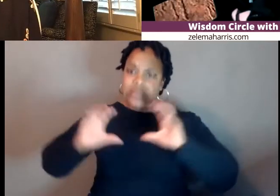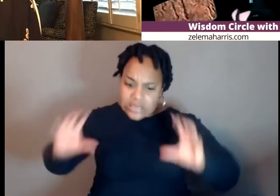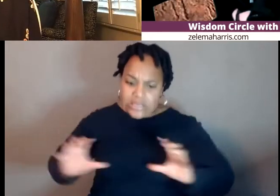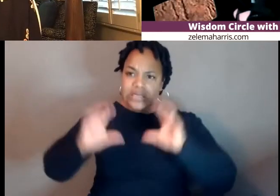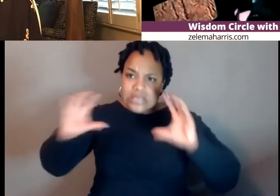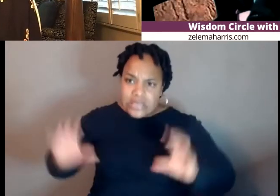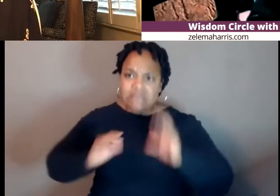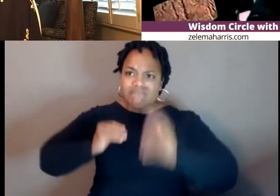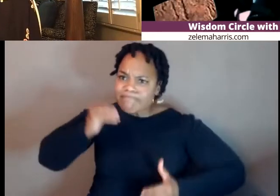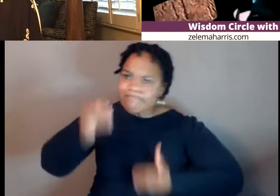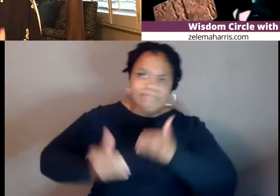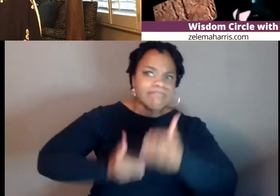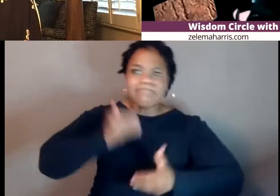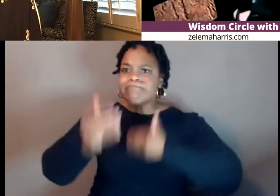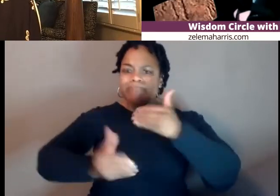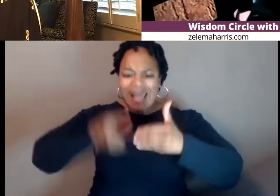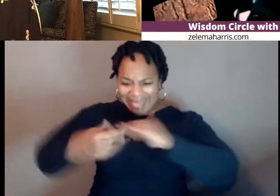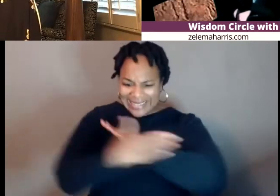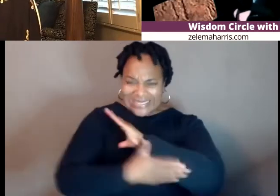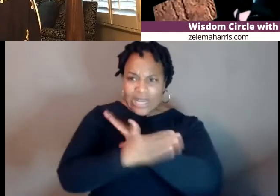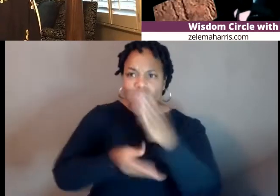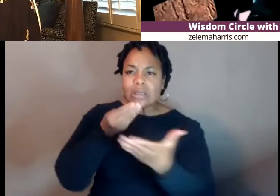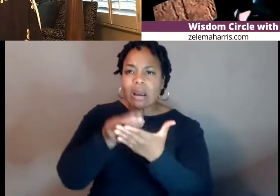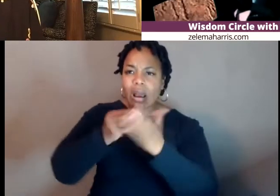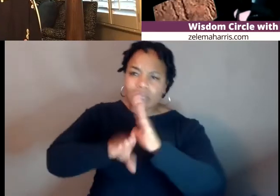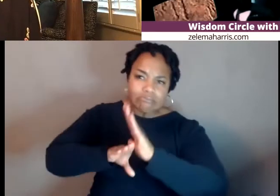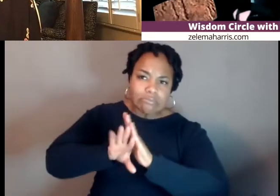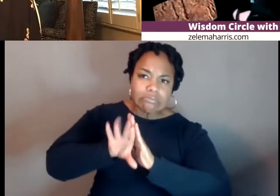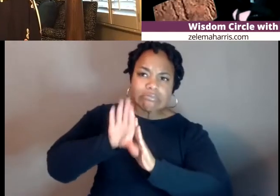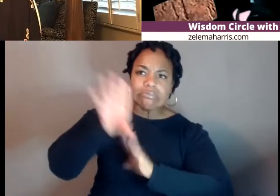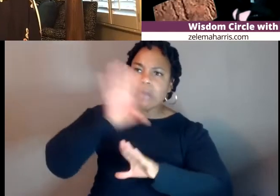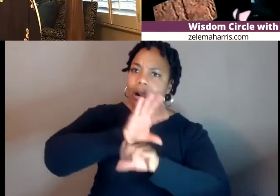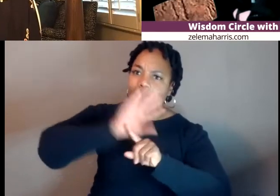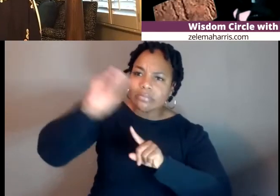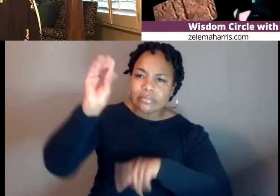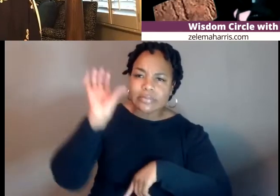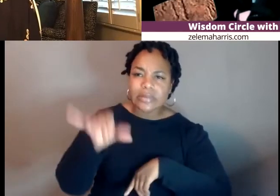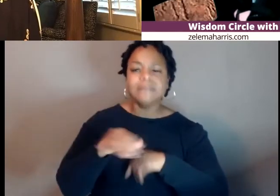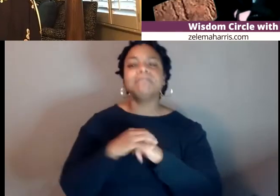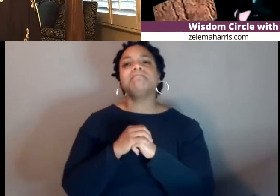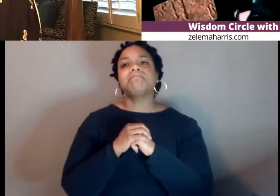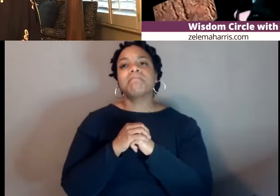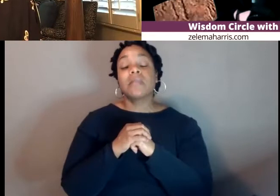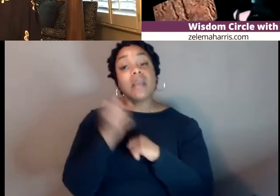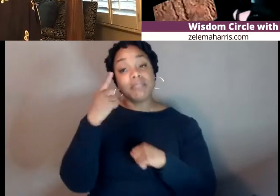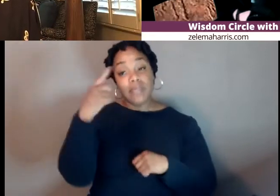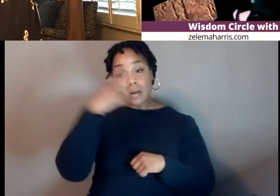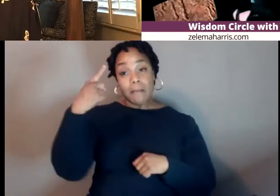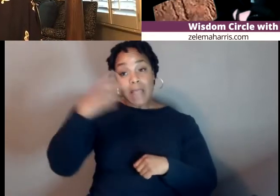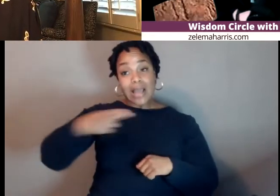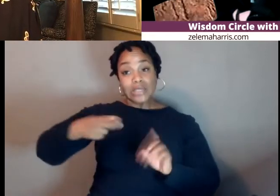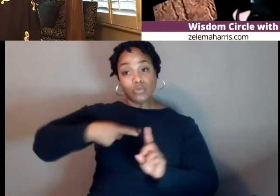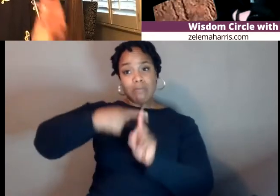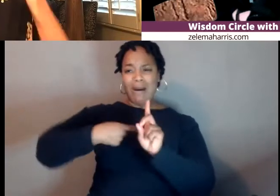Now, I support Black History Month. It should be the